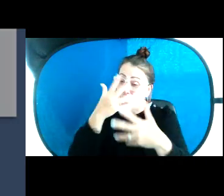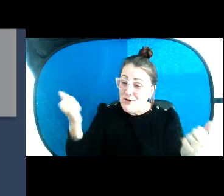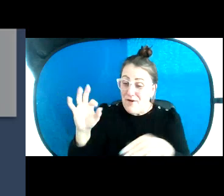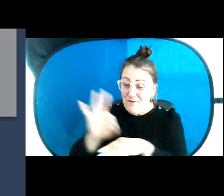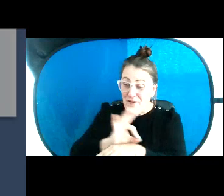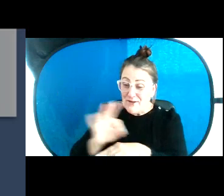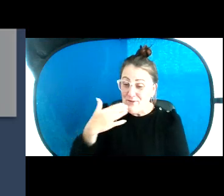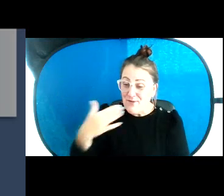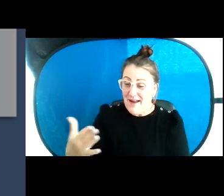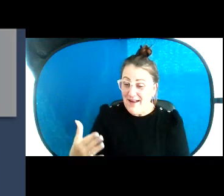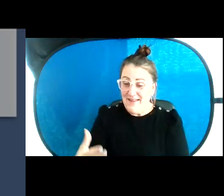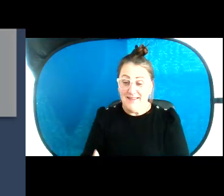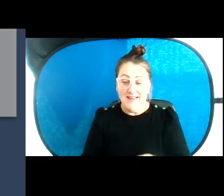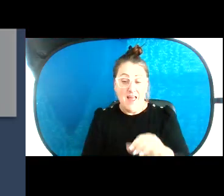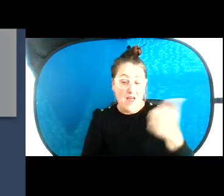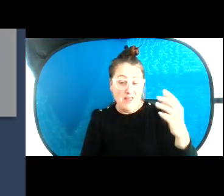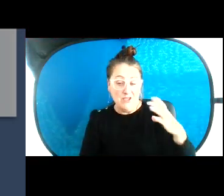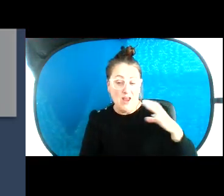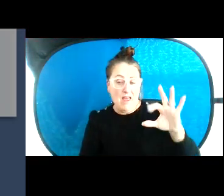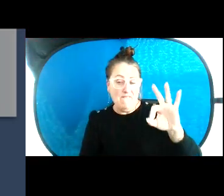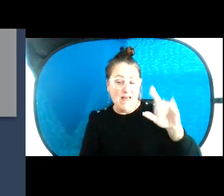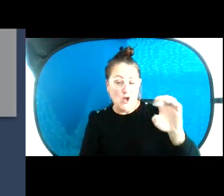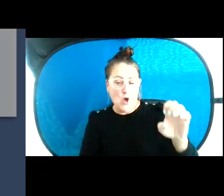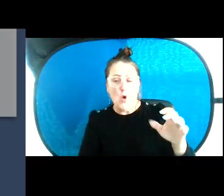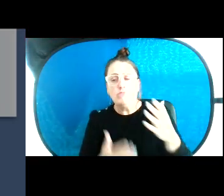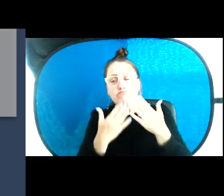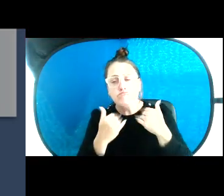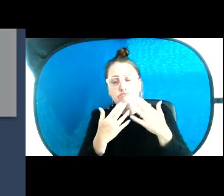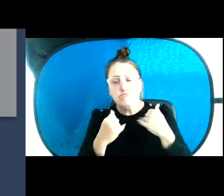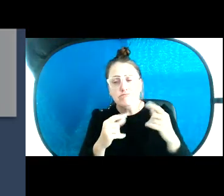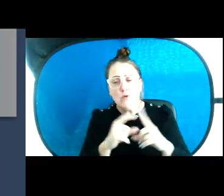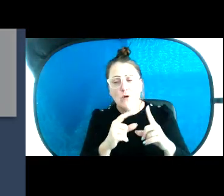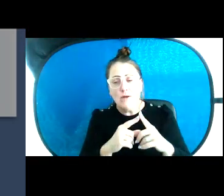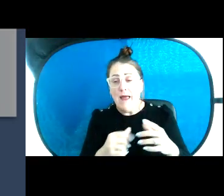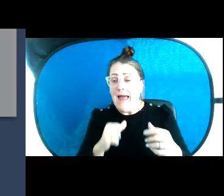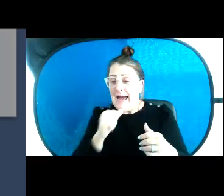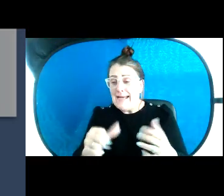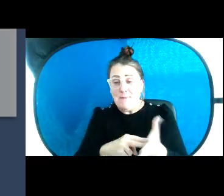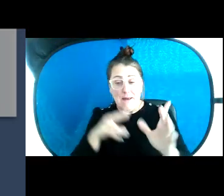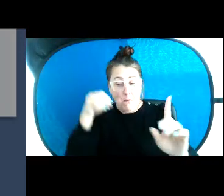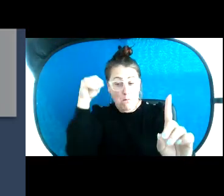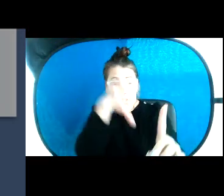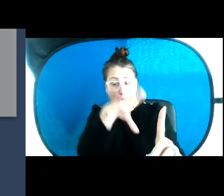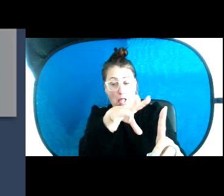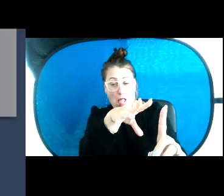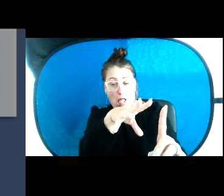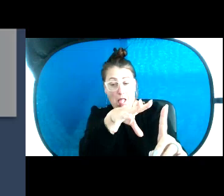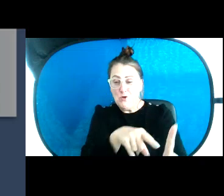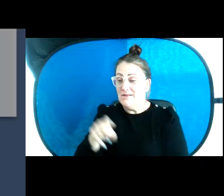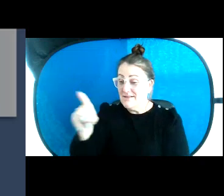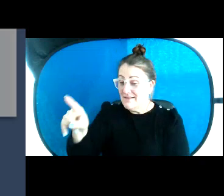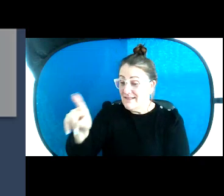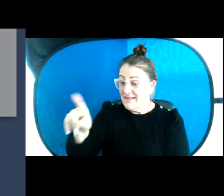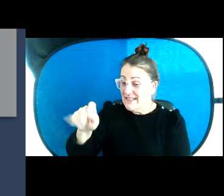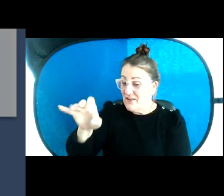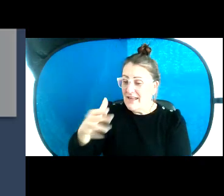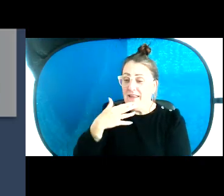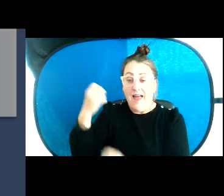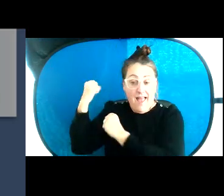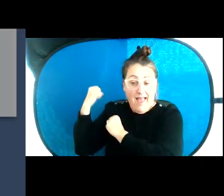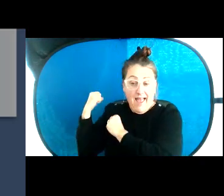Vice Chair Falcone, thank you for your kind words, and we didn't mean to put you on the spot. And to Commissioner Tiffany, thank you for driving all the way from